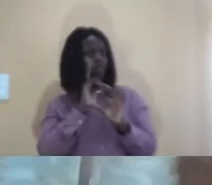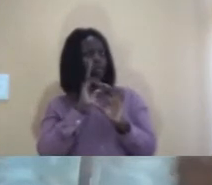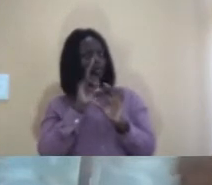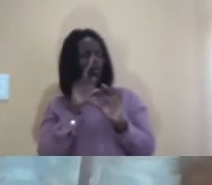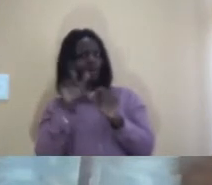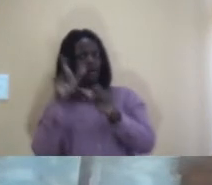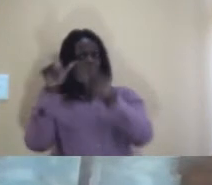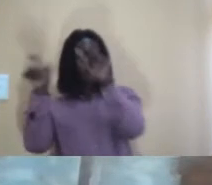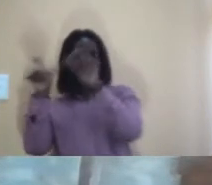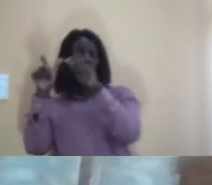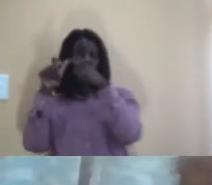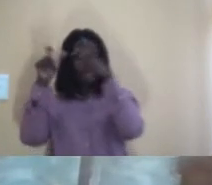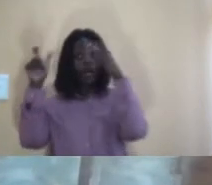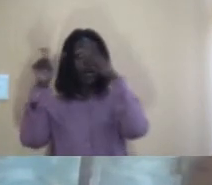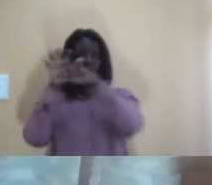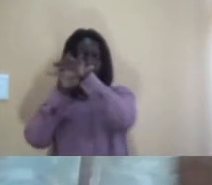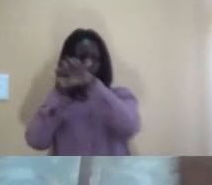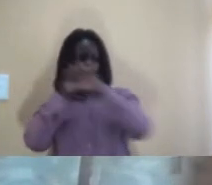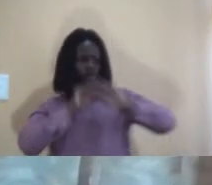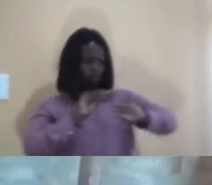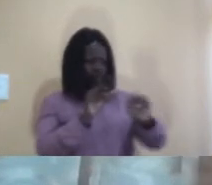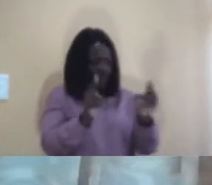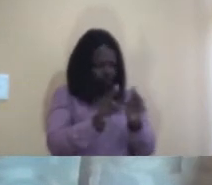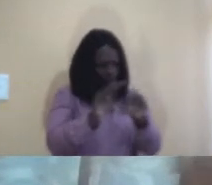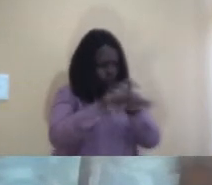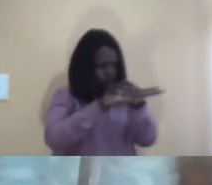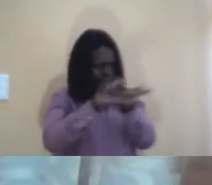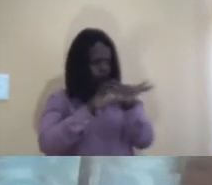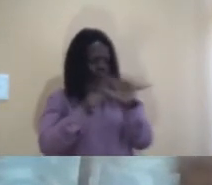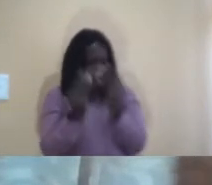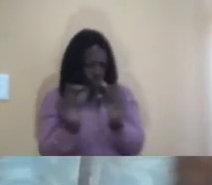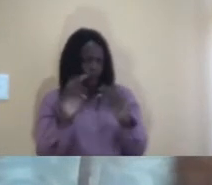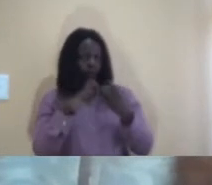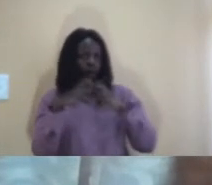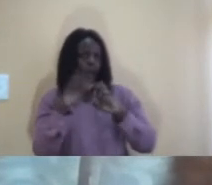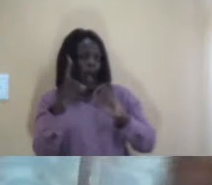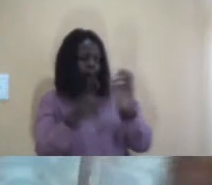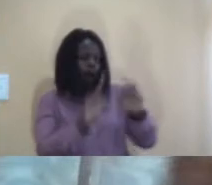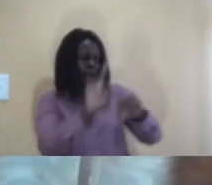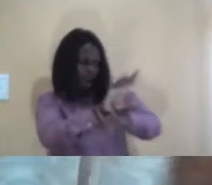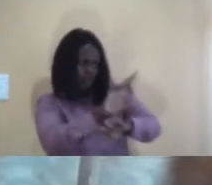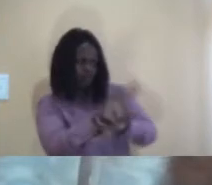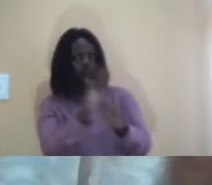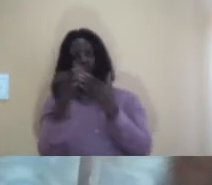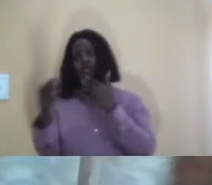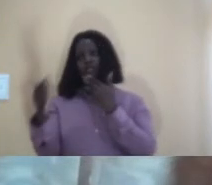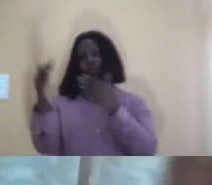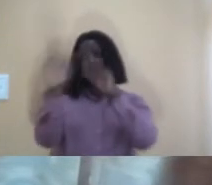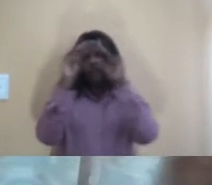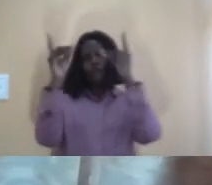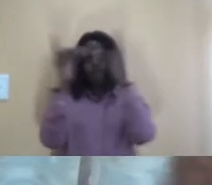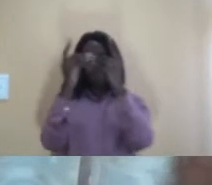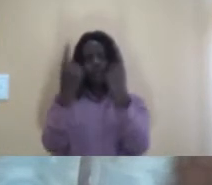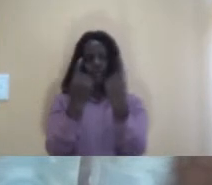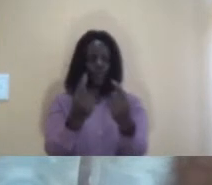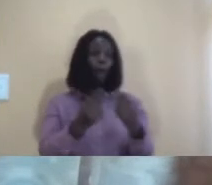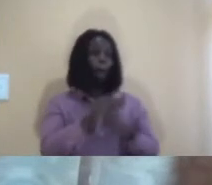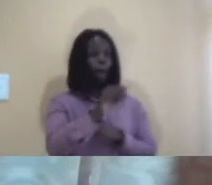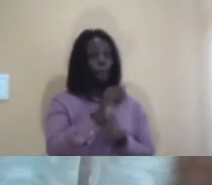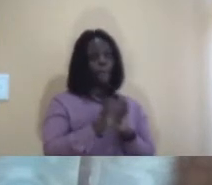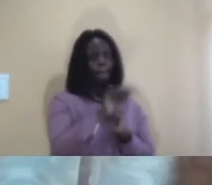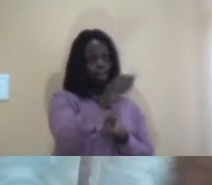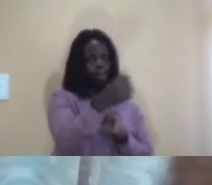nabalimi abasebancane ukuthi bangayibheka kanjani lenselele khona. Siyabonga eminyangweni. We also commend